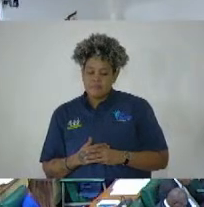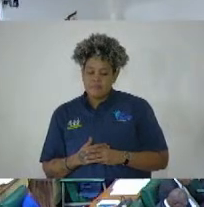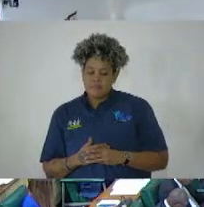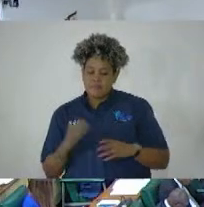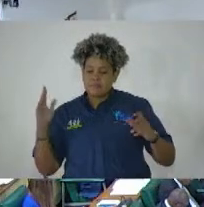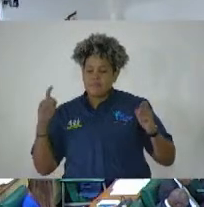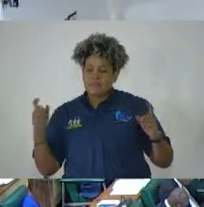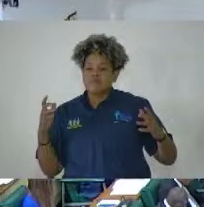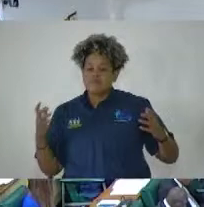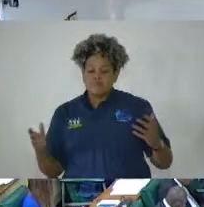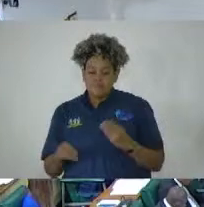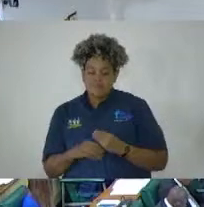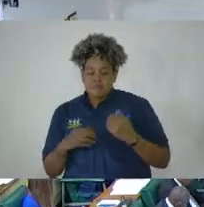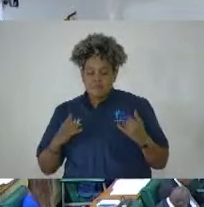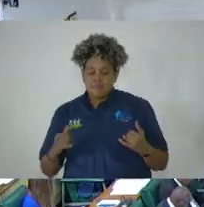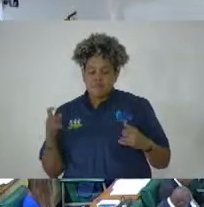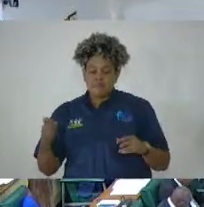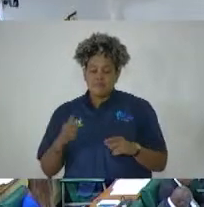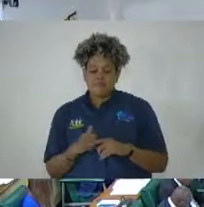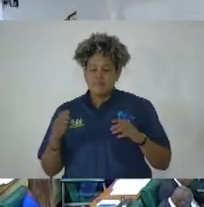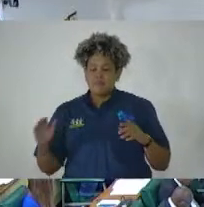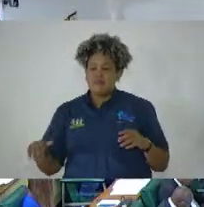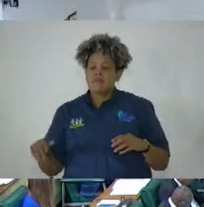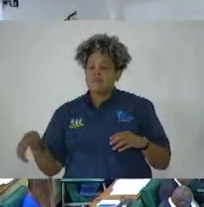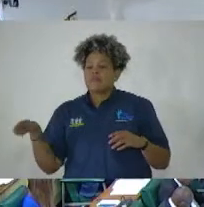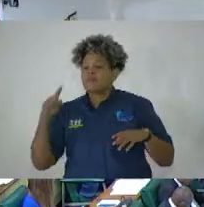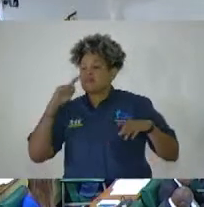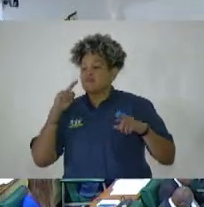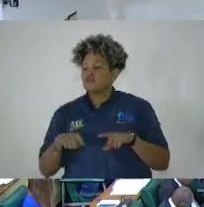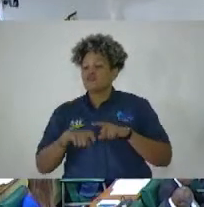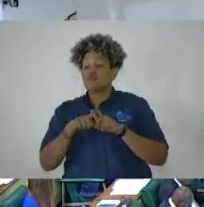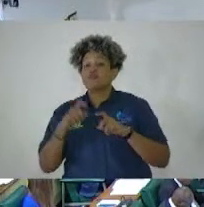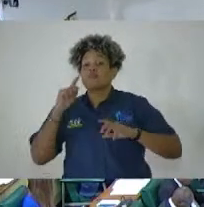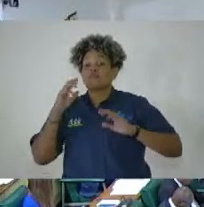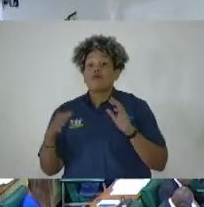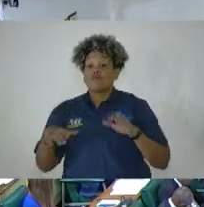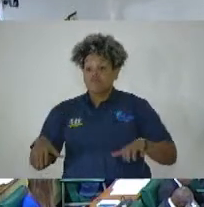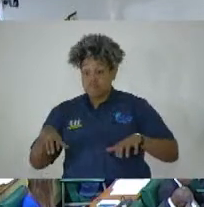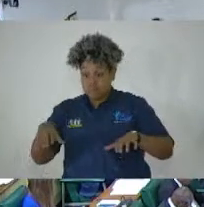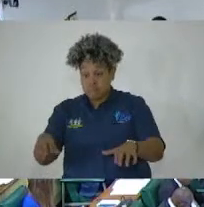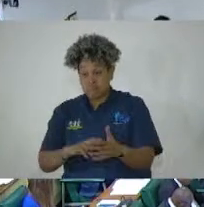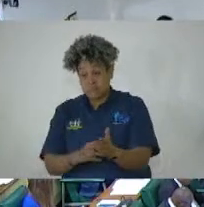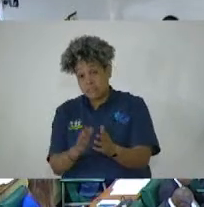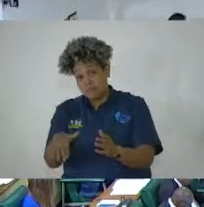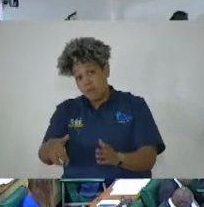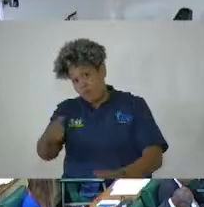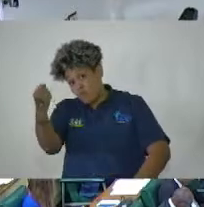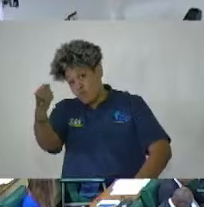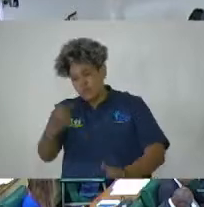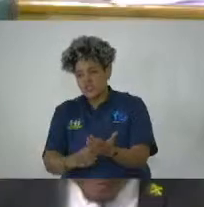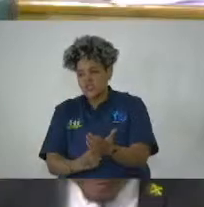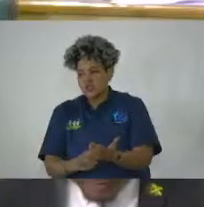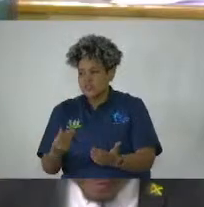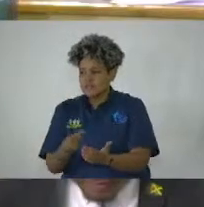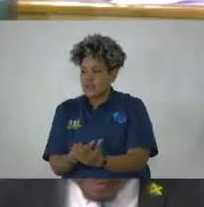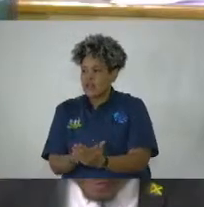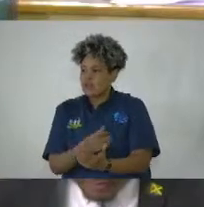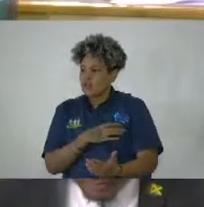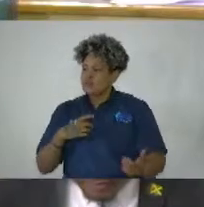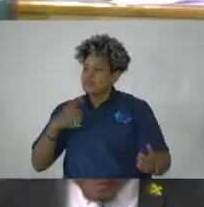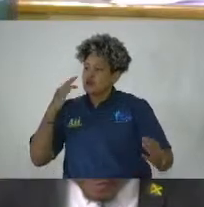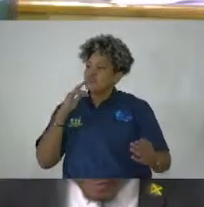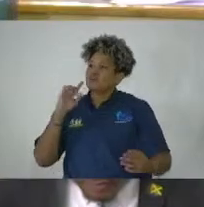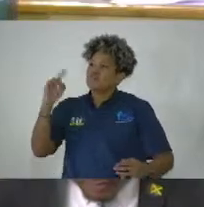Mr. Speaker, I now ask that the House be suspended for the Standing Finance Committee to meet to consider